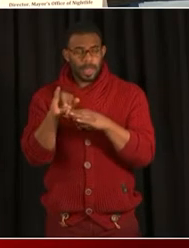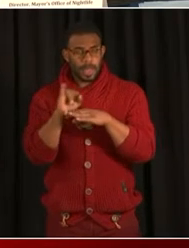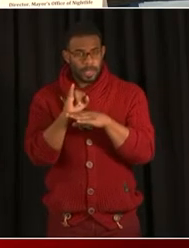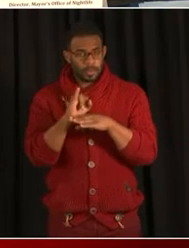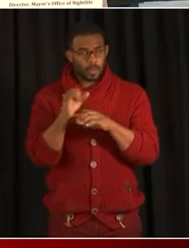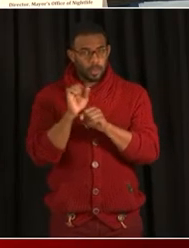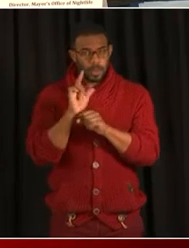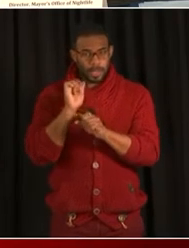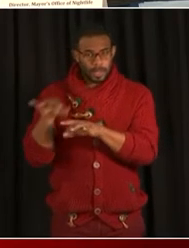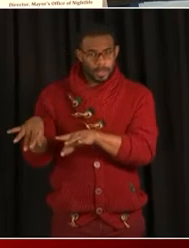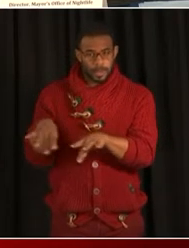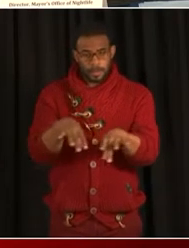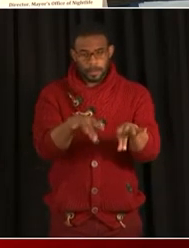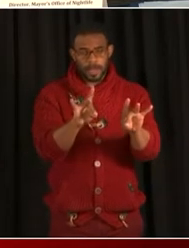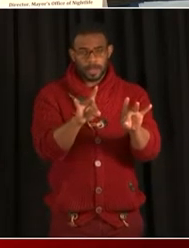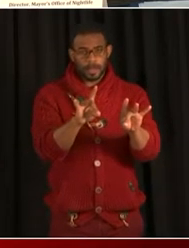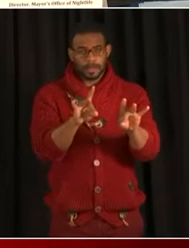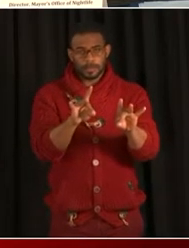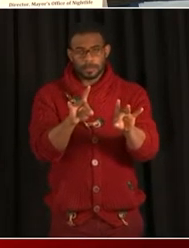workers can pick up